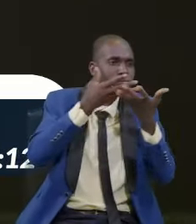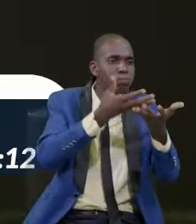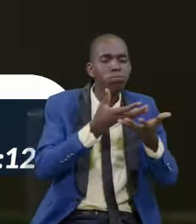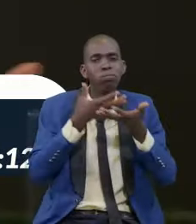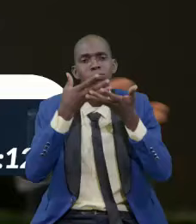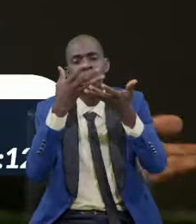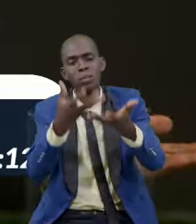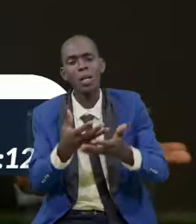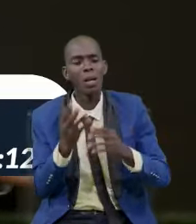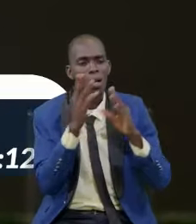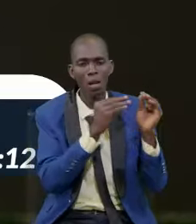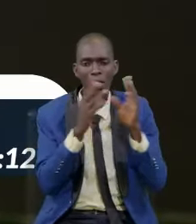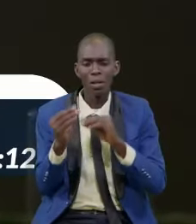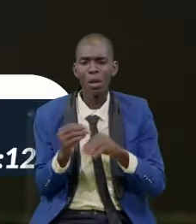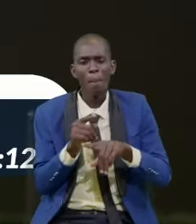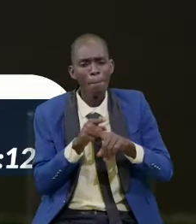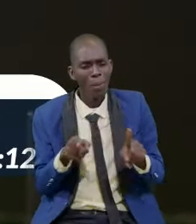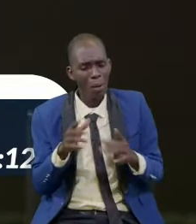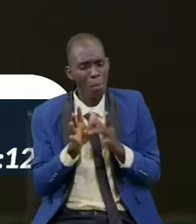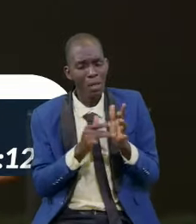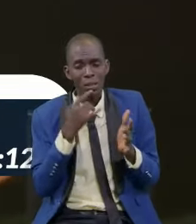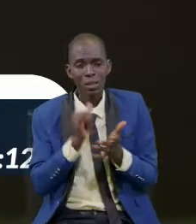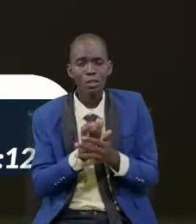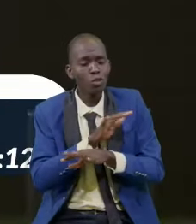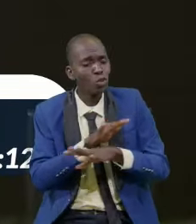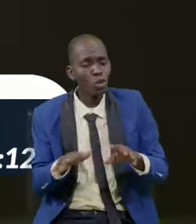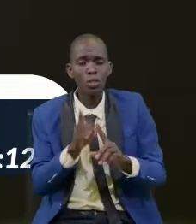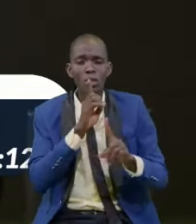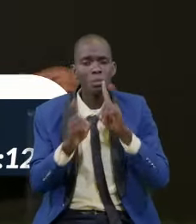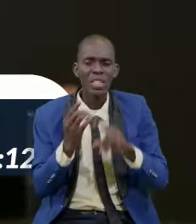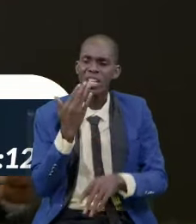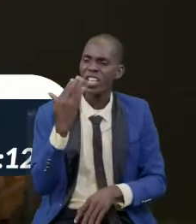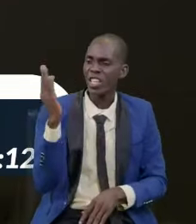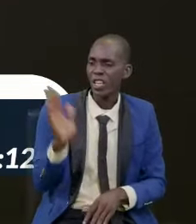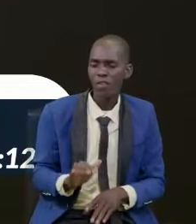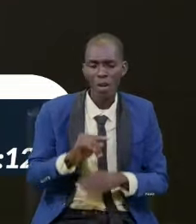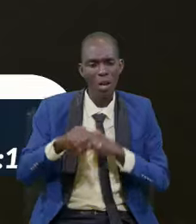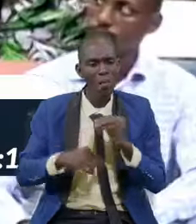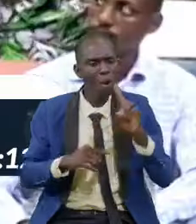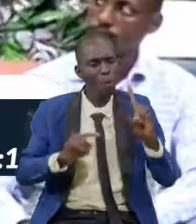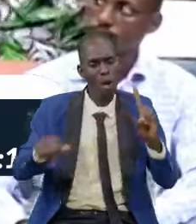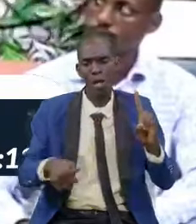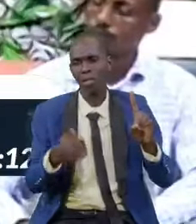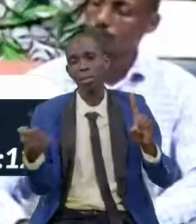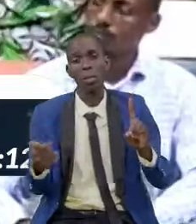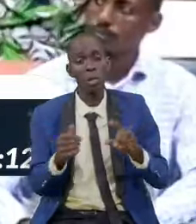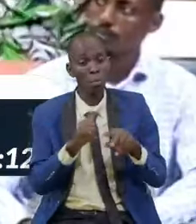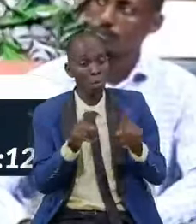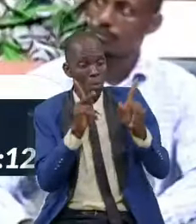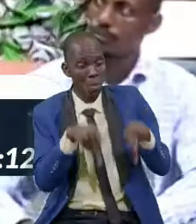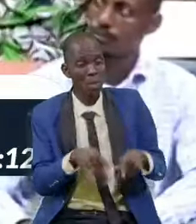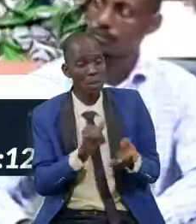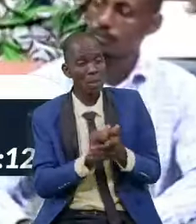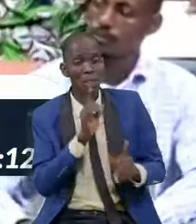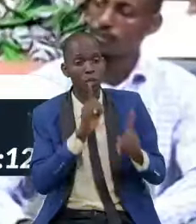speak not evil of one another, brethren. He that speaketh evil of